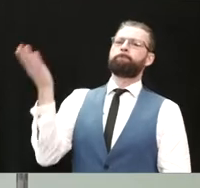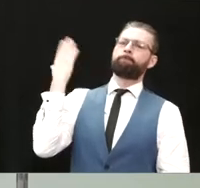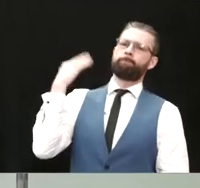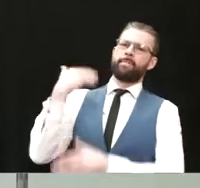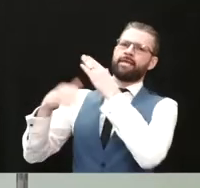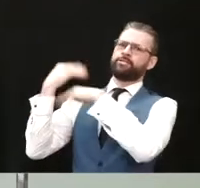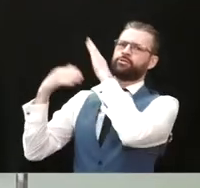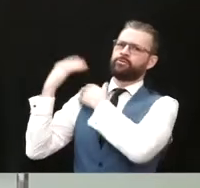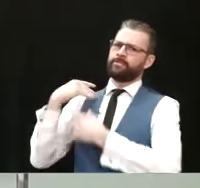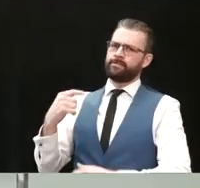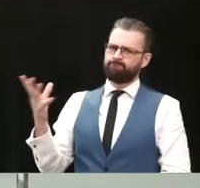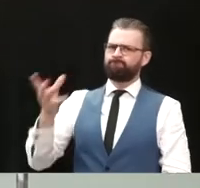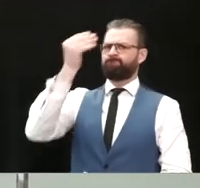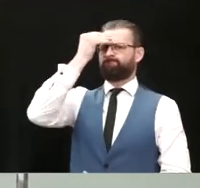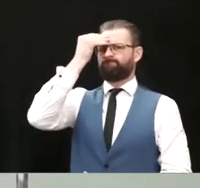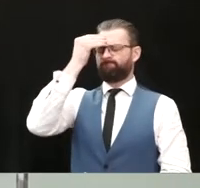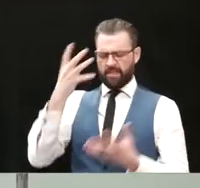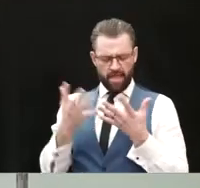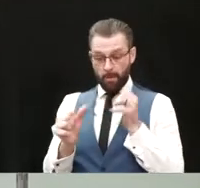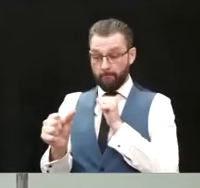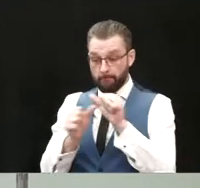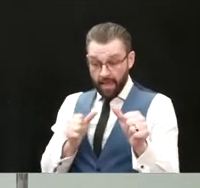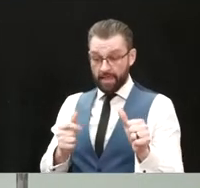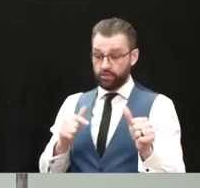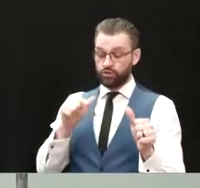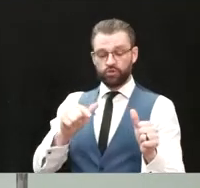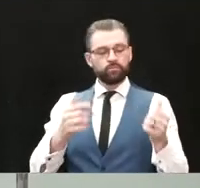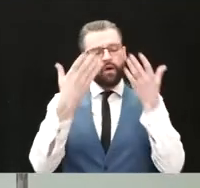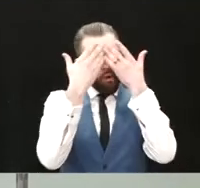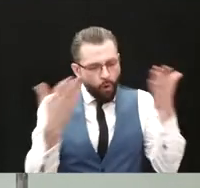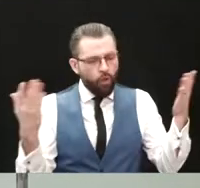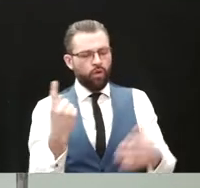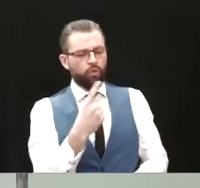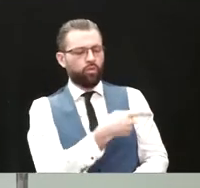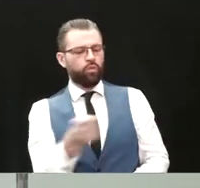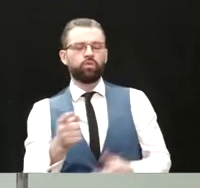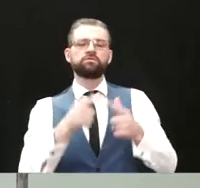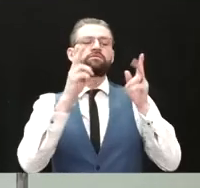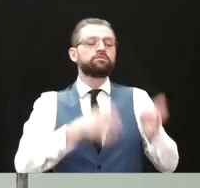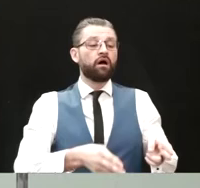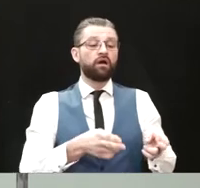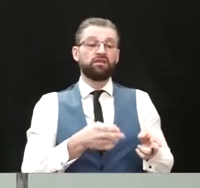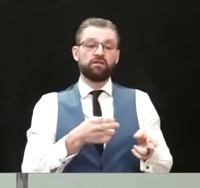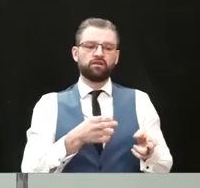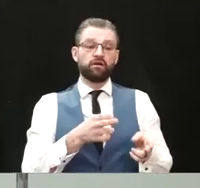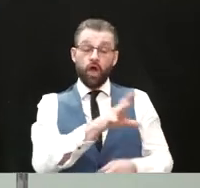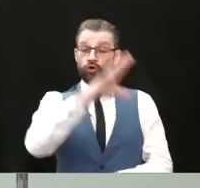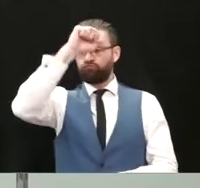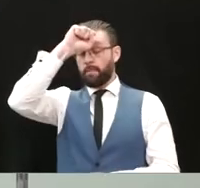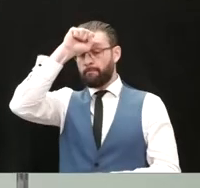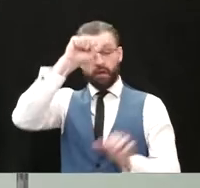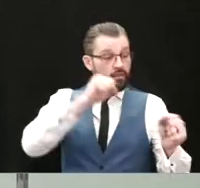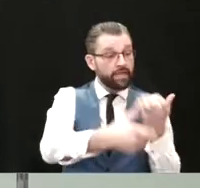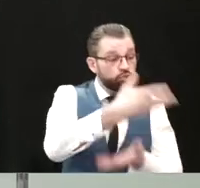Because one of the best ways we could honor those who have perished is not only to keep their memory and